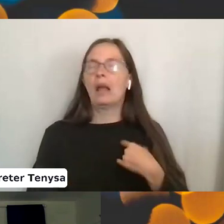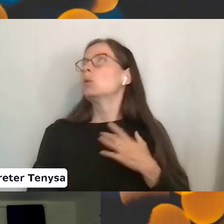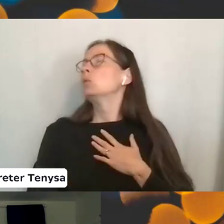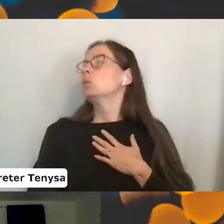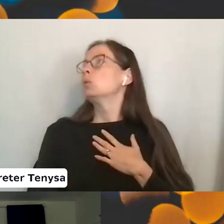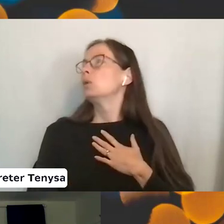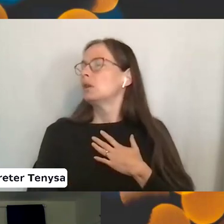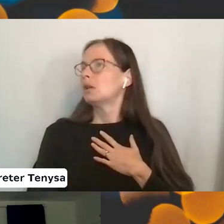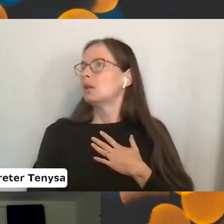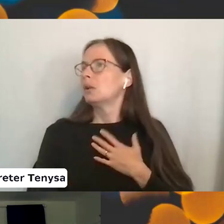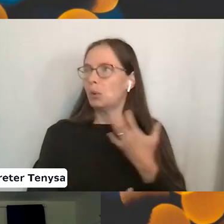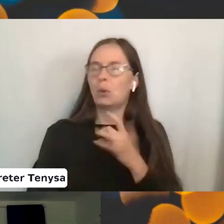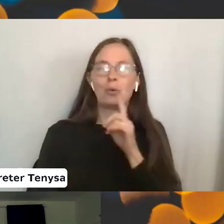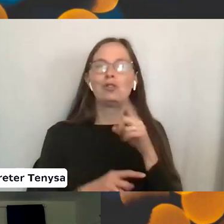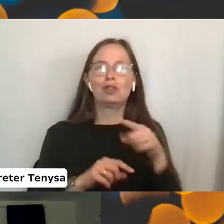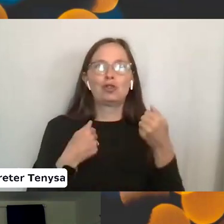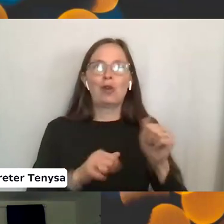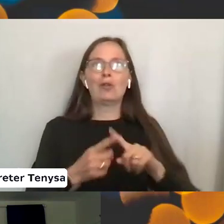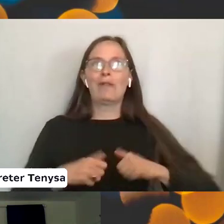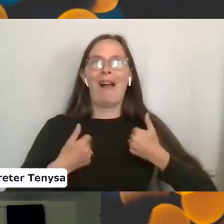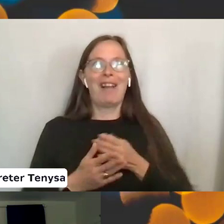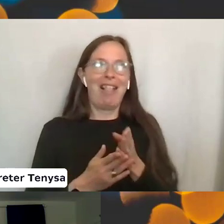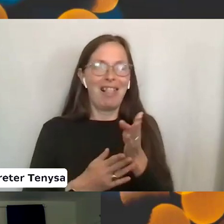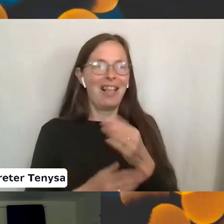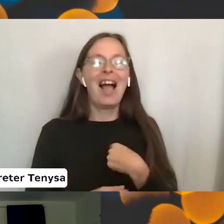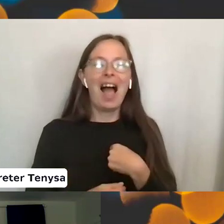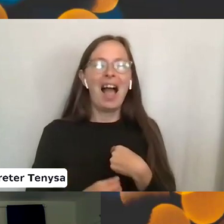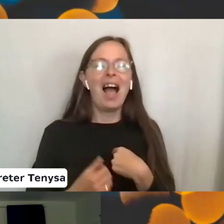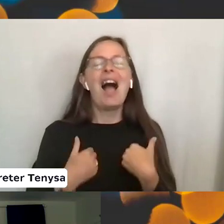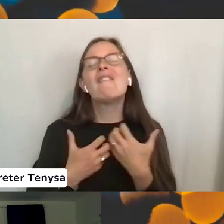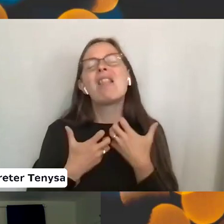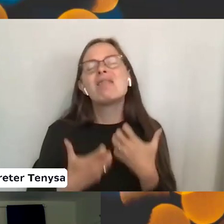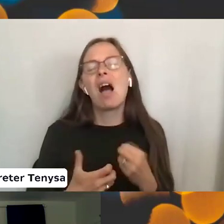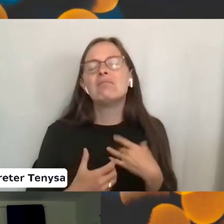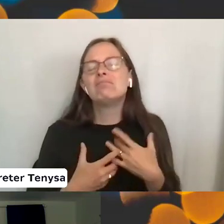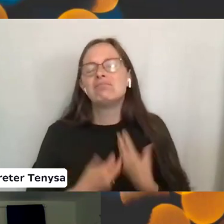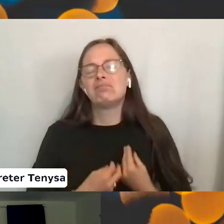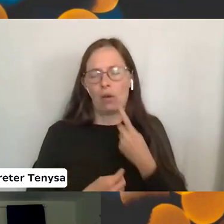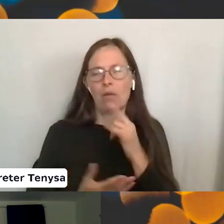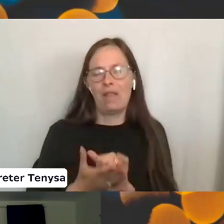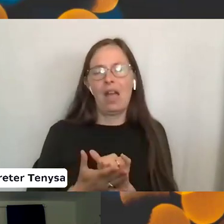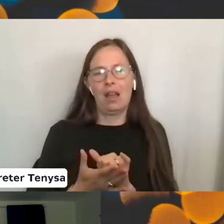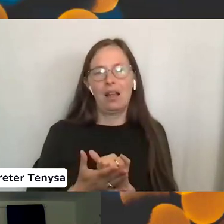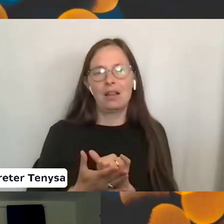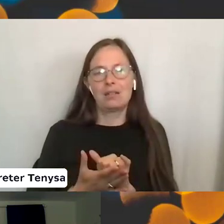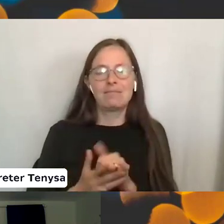really just trying to survive, Bree. You know what I mean? And I have much compassion for that version of myself.